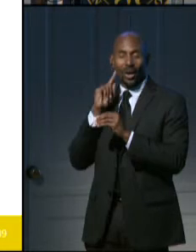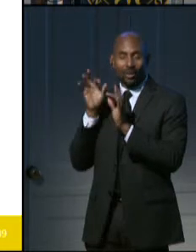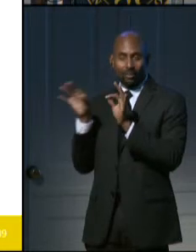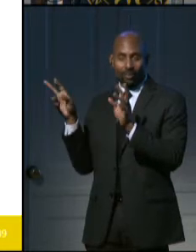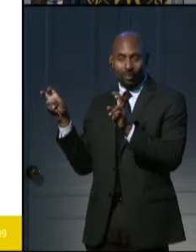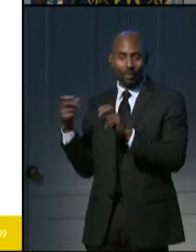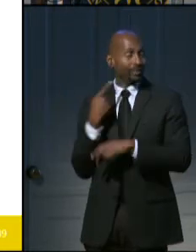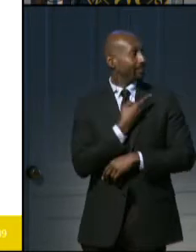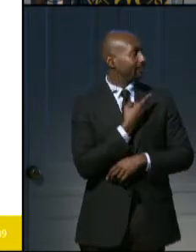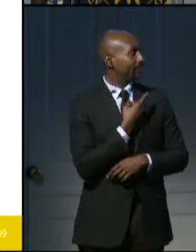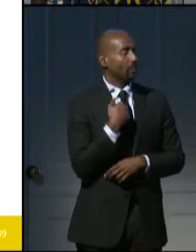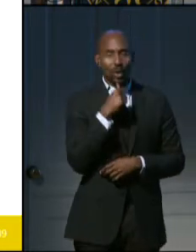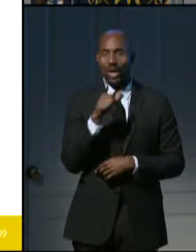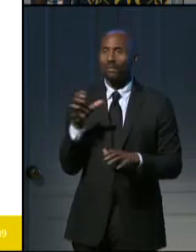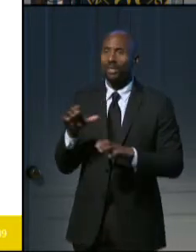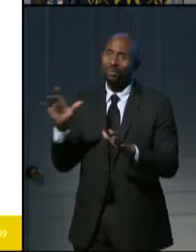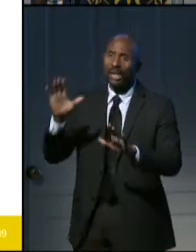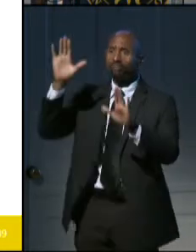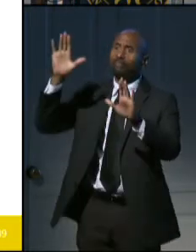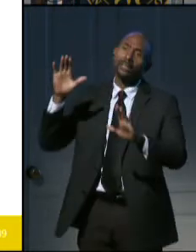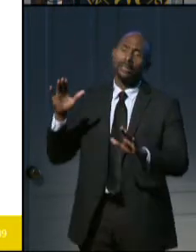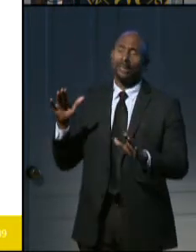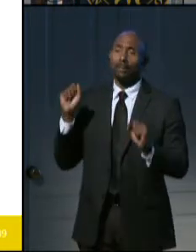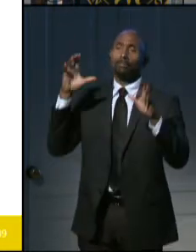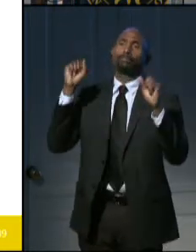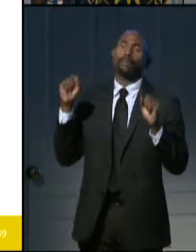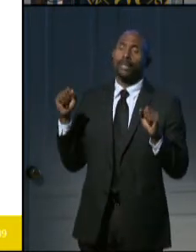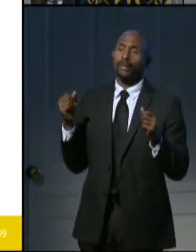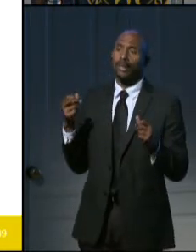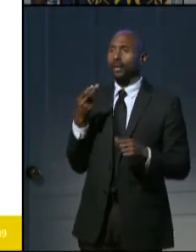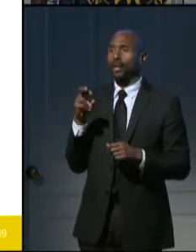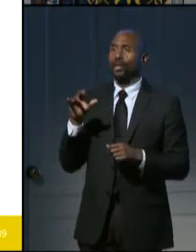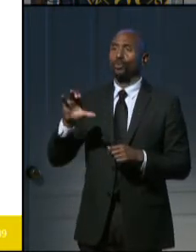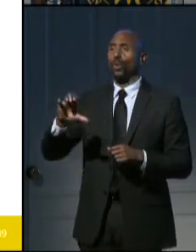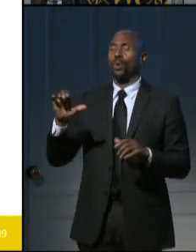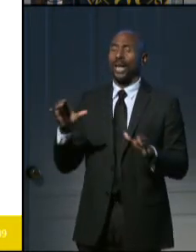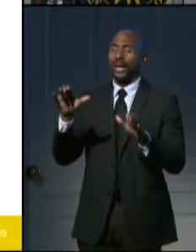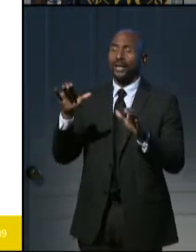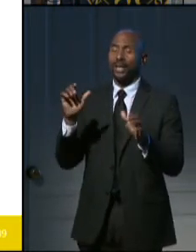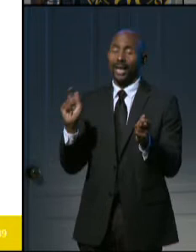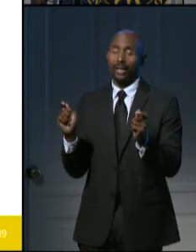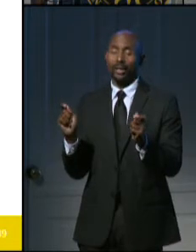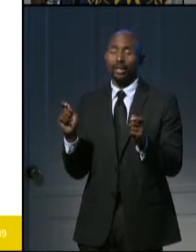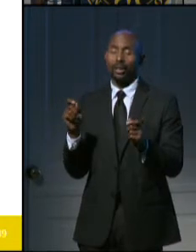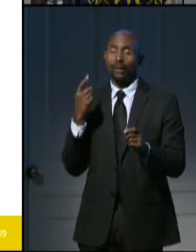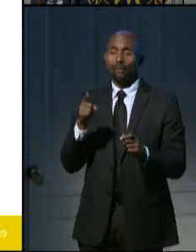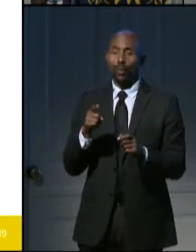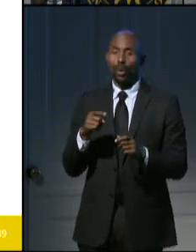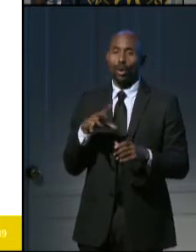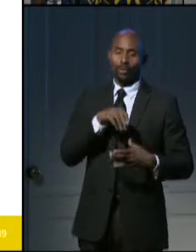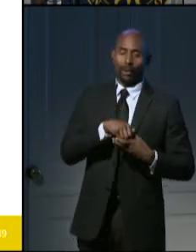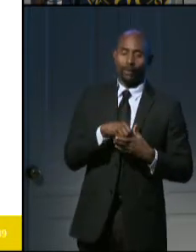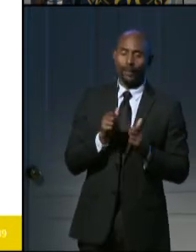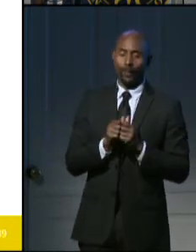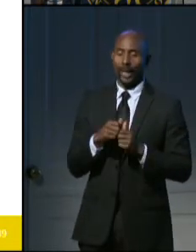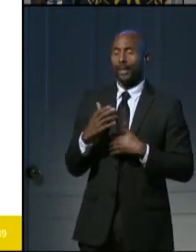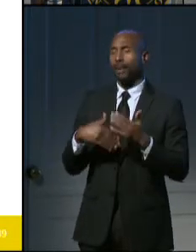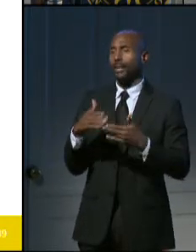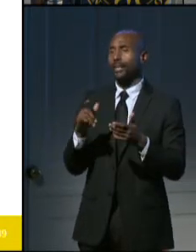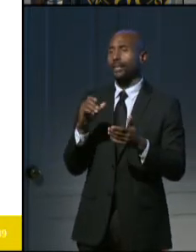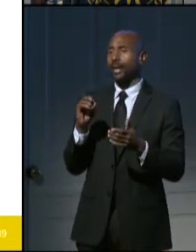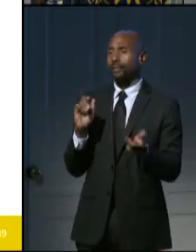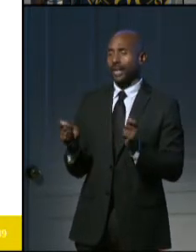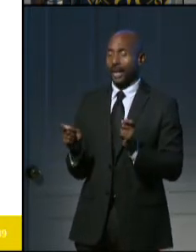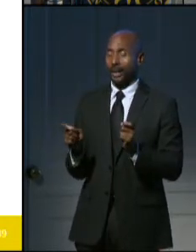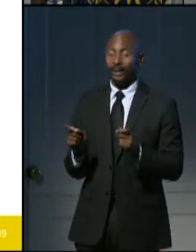grand heroic actions to participate in the process of change. And I think that that just really resonated with me with this type of work, that it doesn't